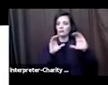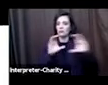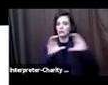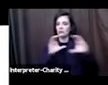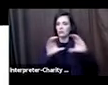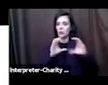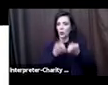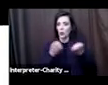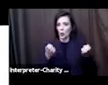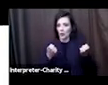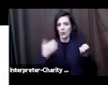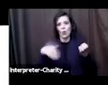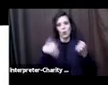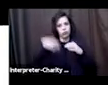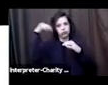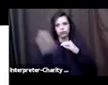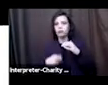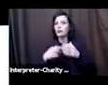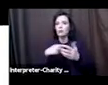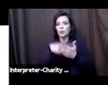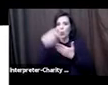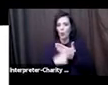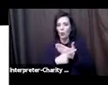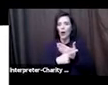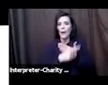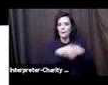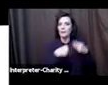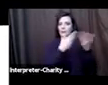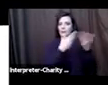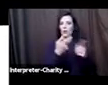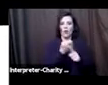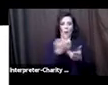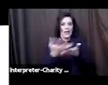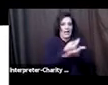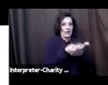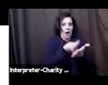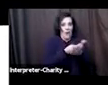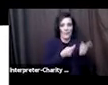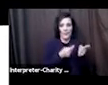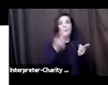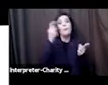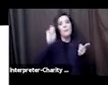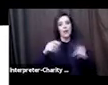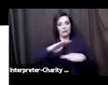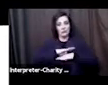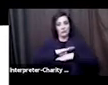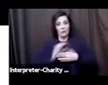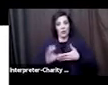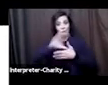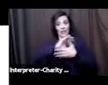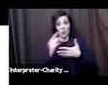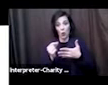need. It's a robust program. It's based on income. You must have both vision loss and hearing